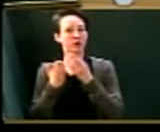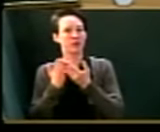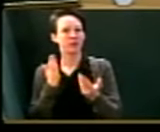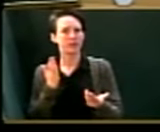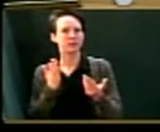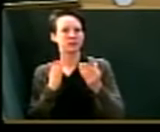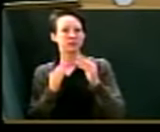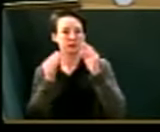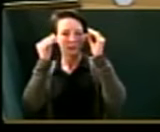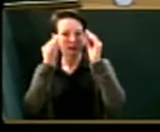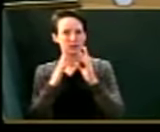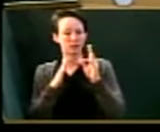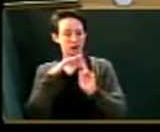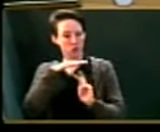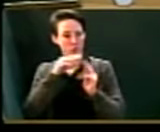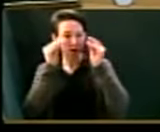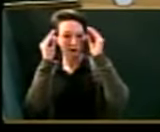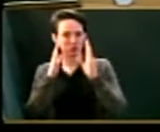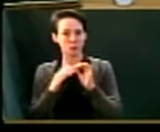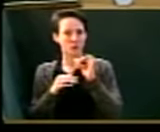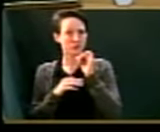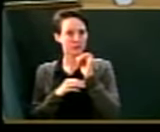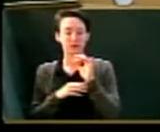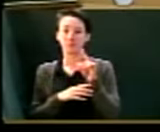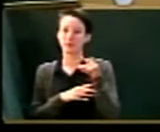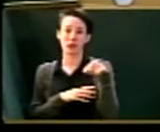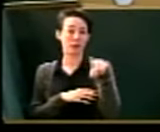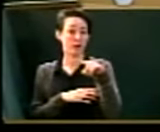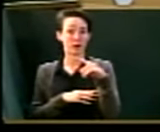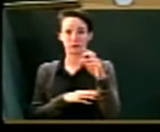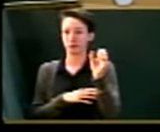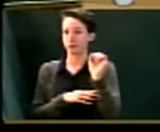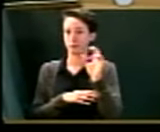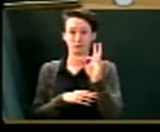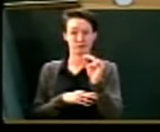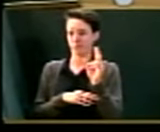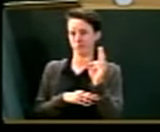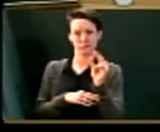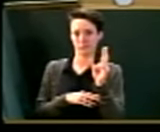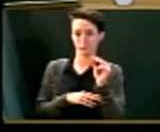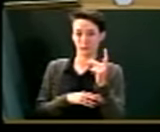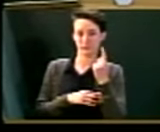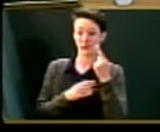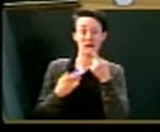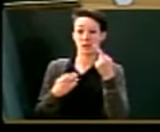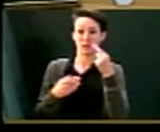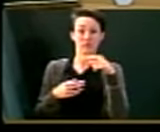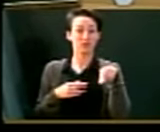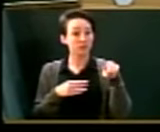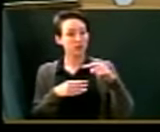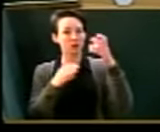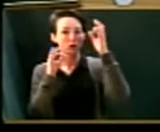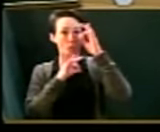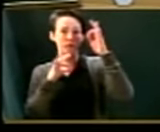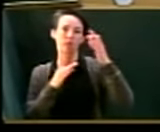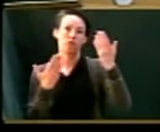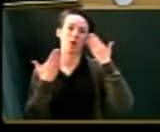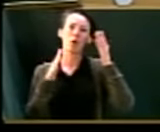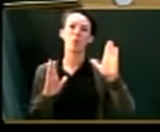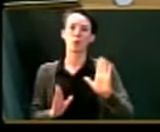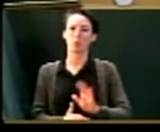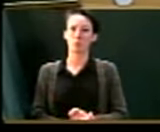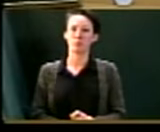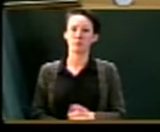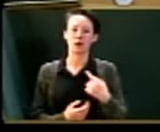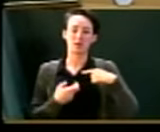that kindergarten teachers in our audience, they're shaking their heads. They don't even know. So I am trying to look